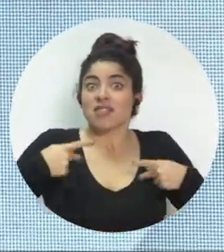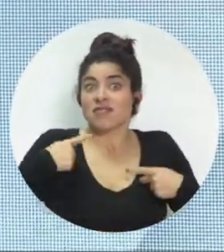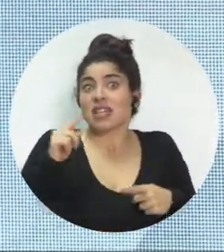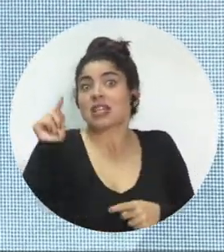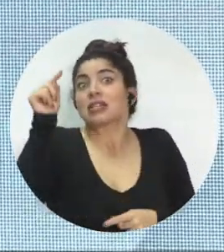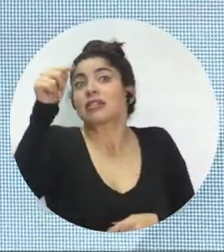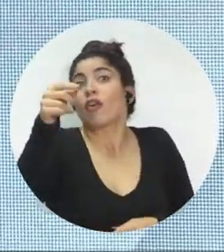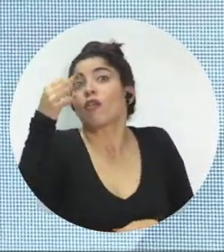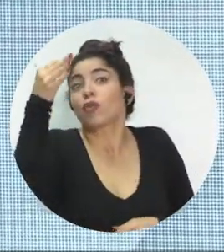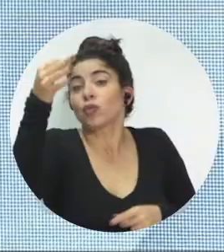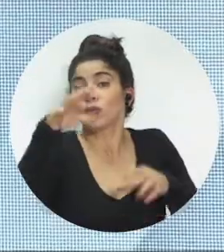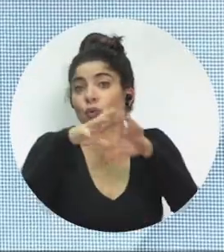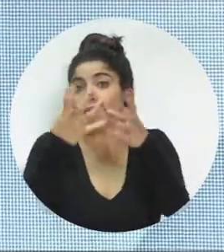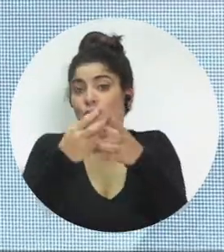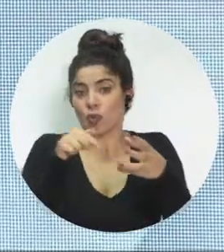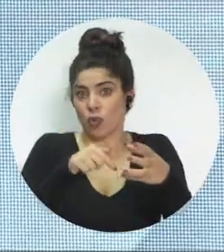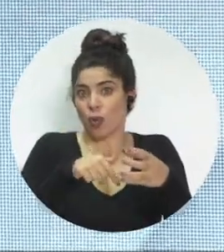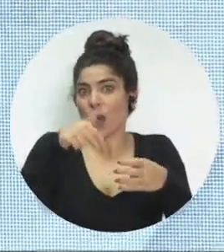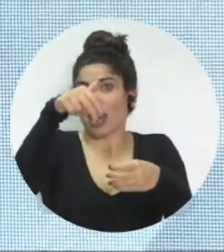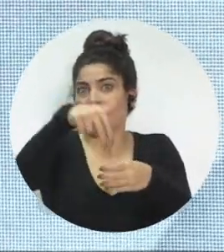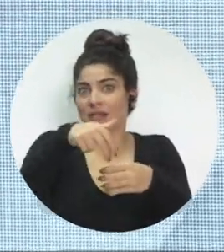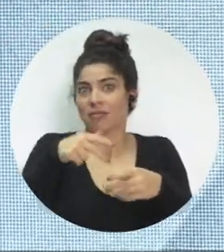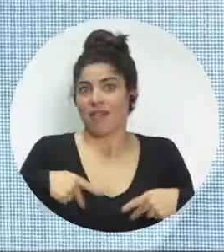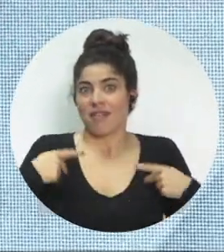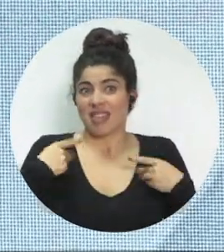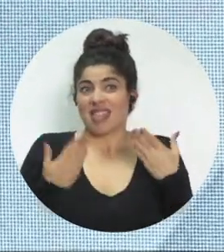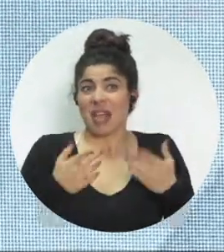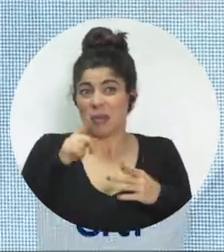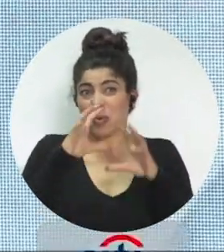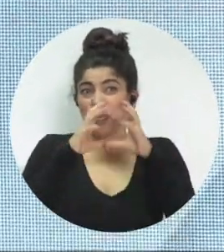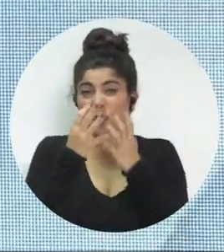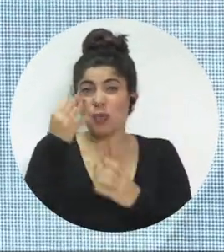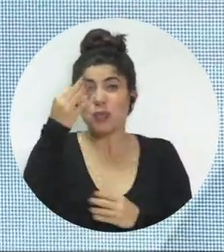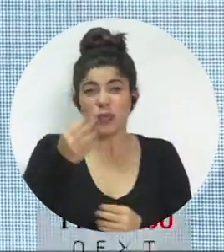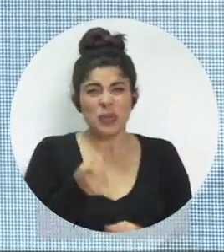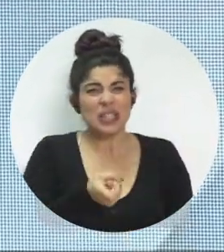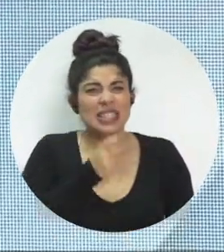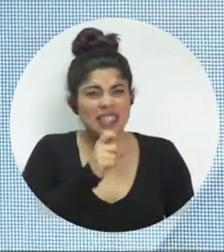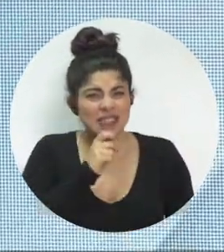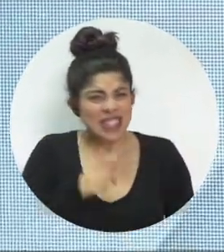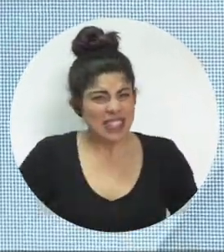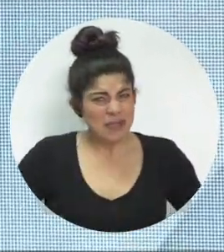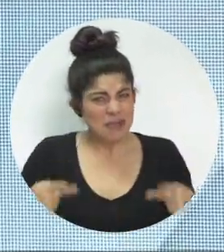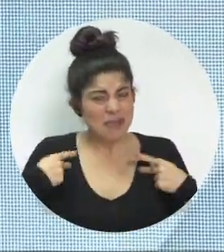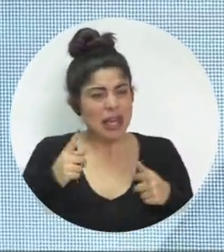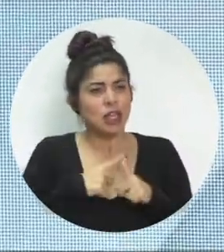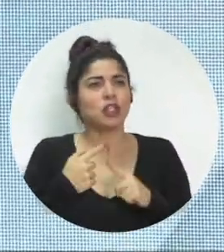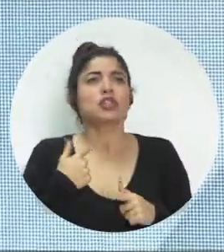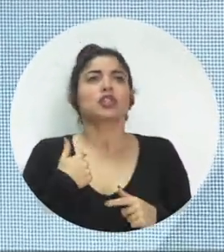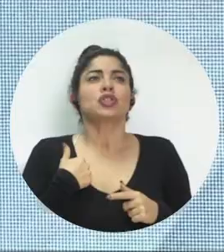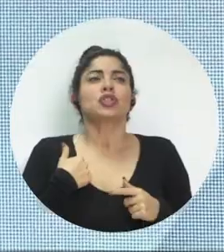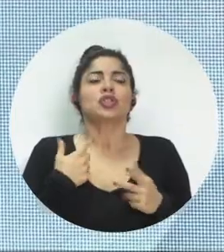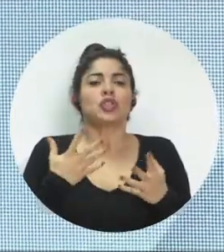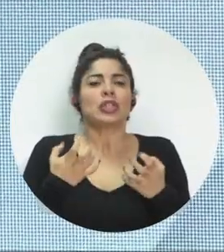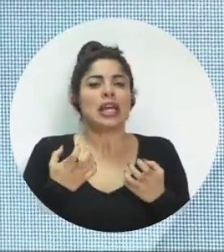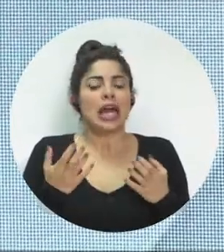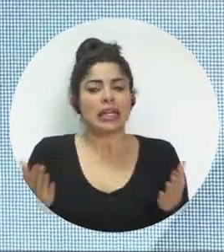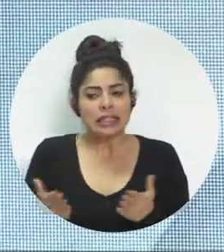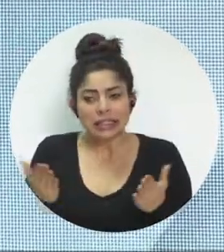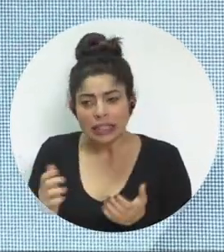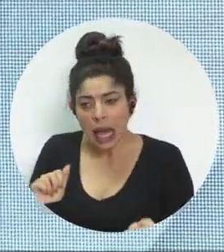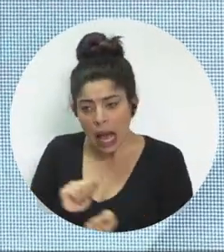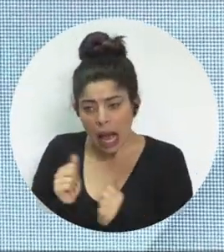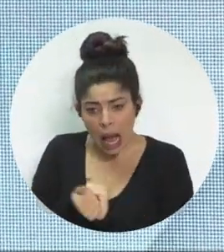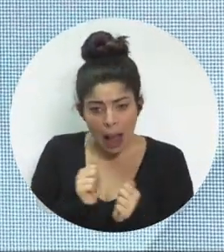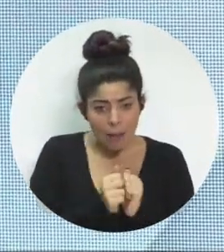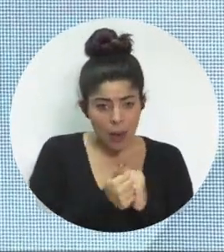he's 6 years old, and he's going to live in that world. It might be very tough to live in that world. So